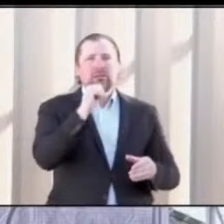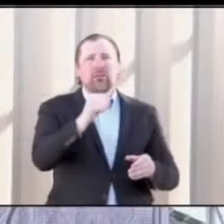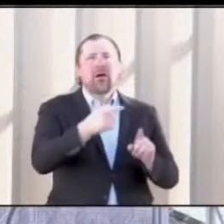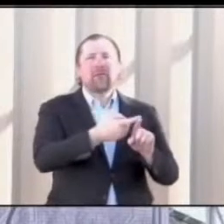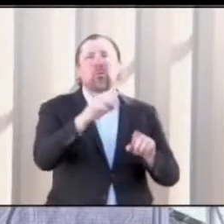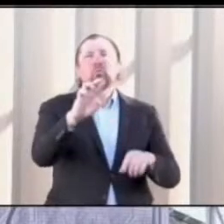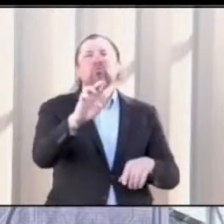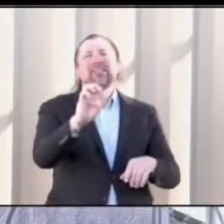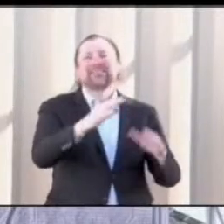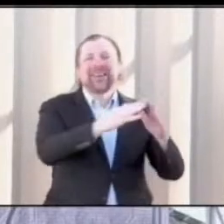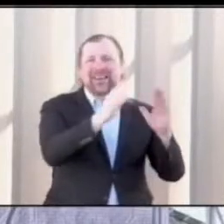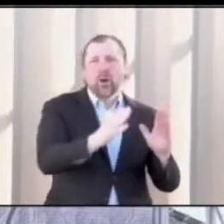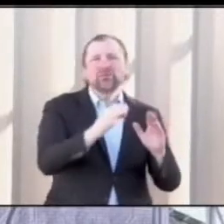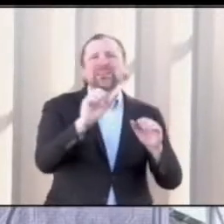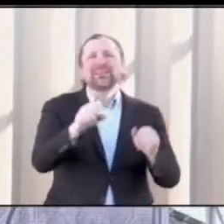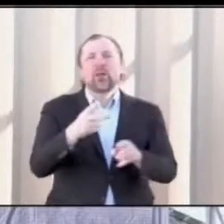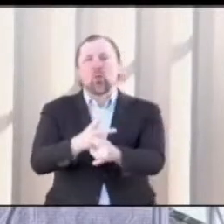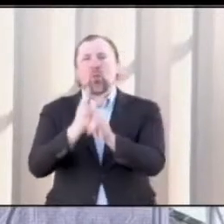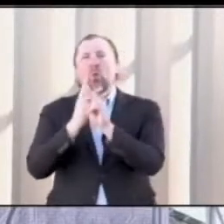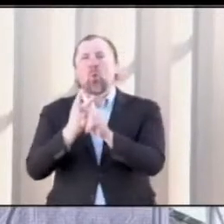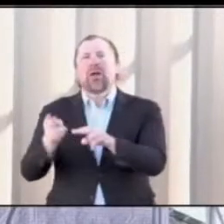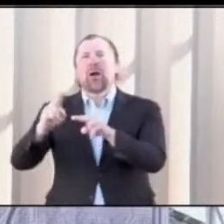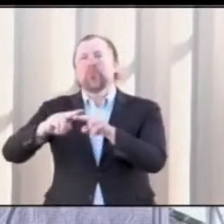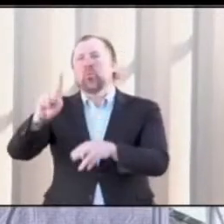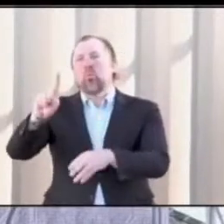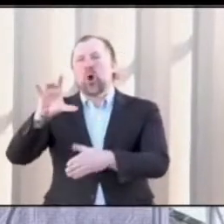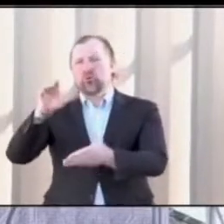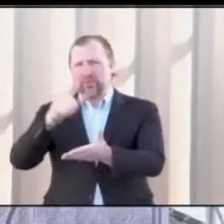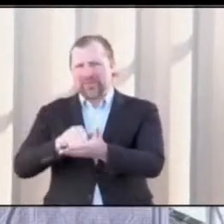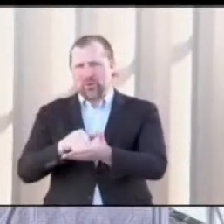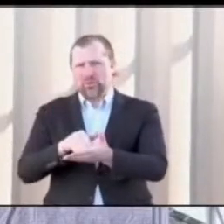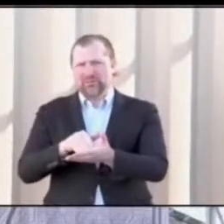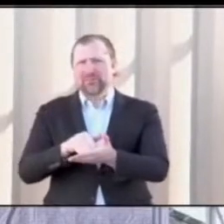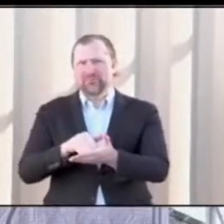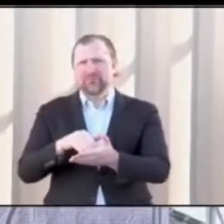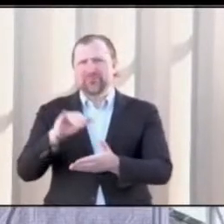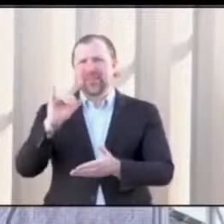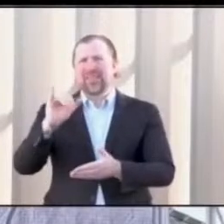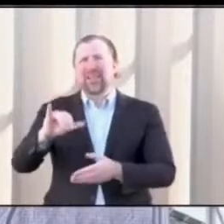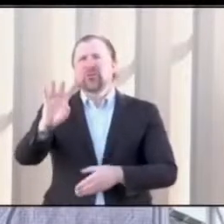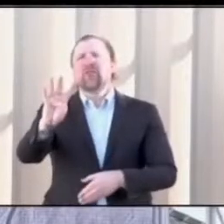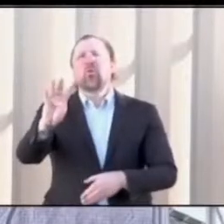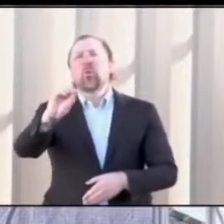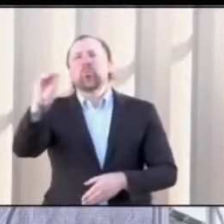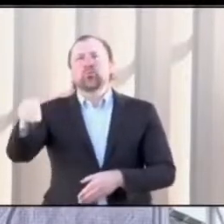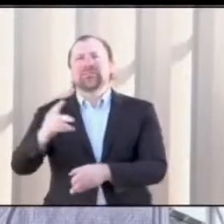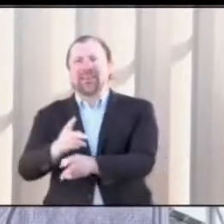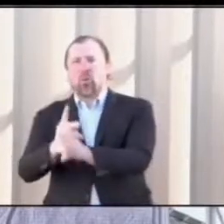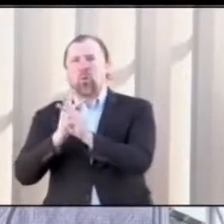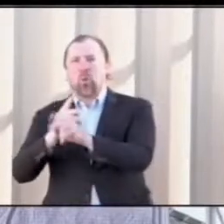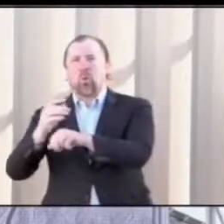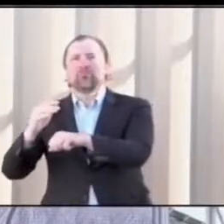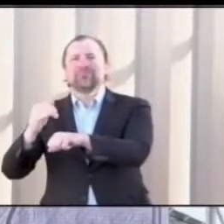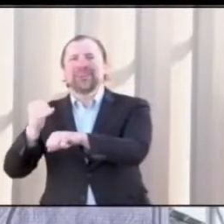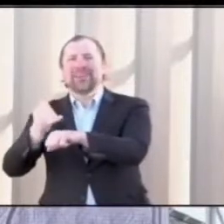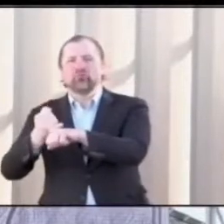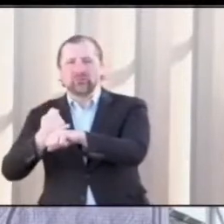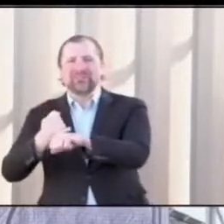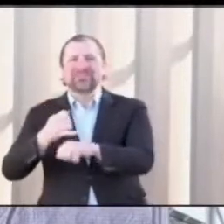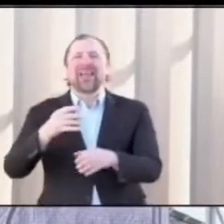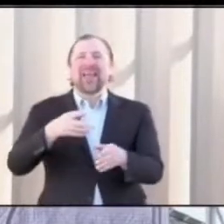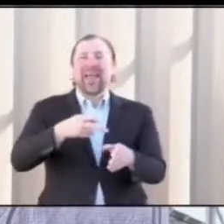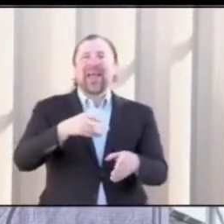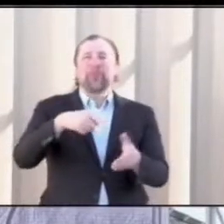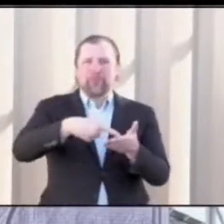losses, they'll loan up to an additional $100,000. It's a 4% loan, and payments are deferred for